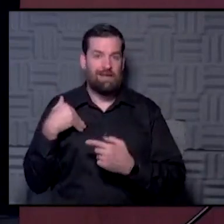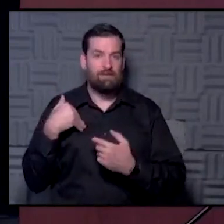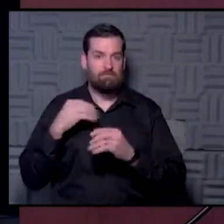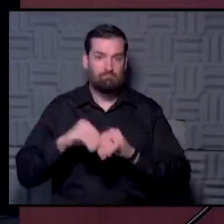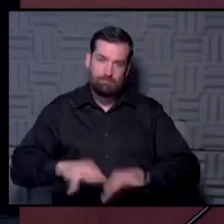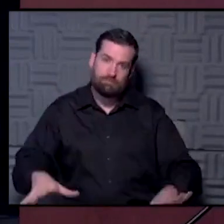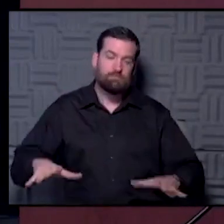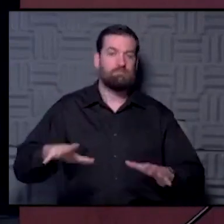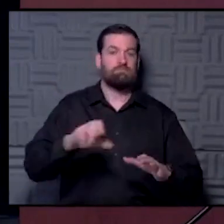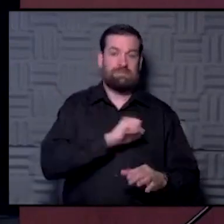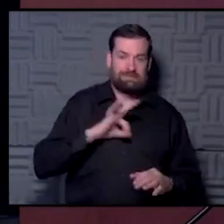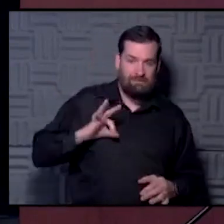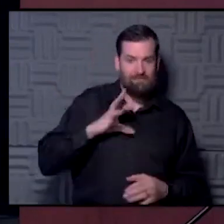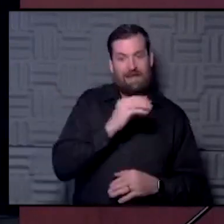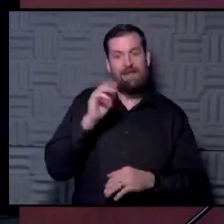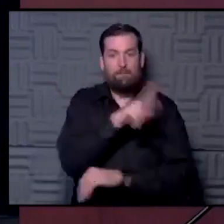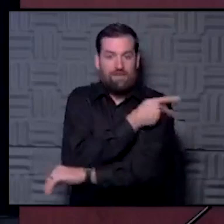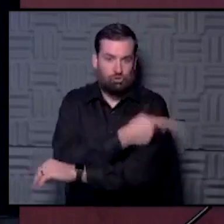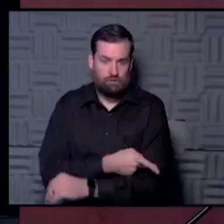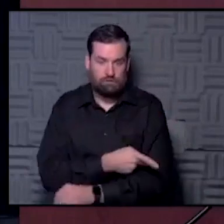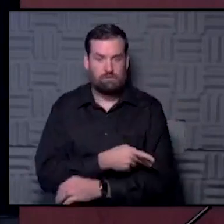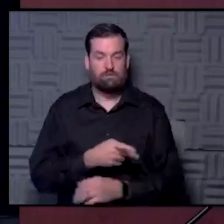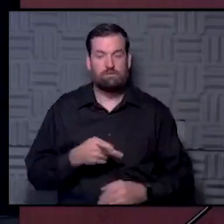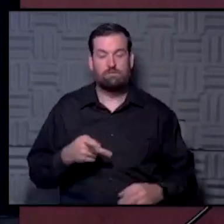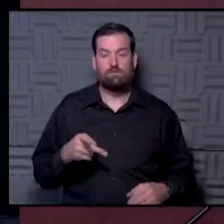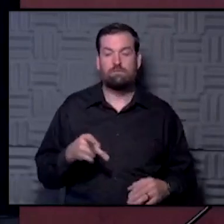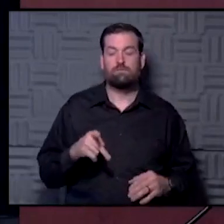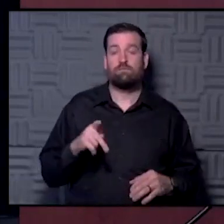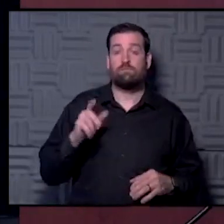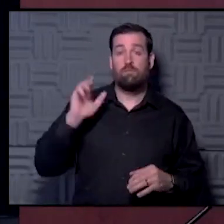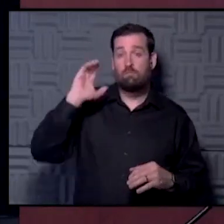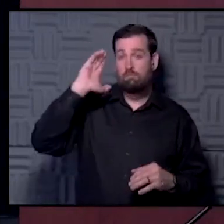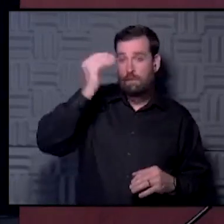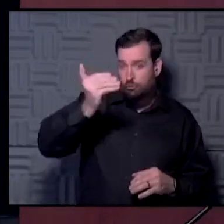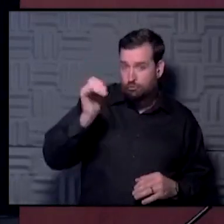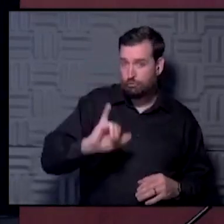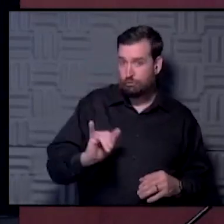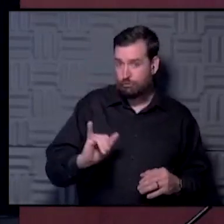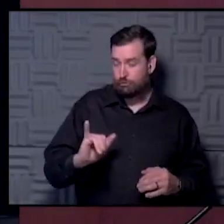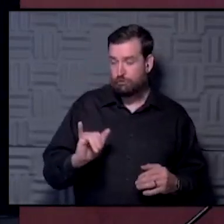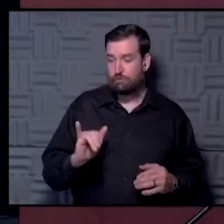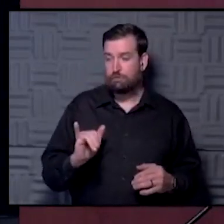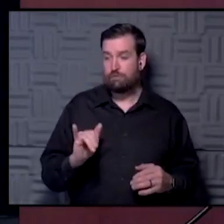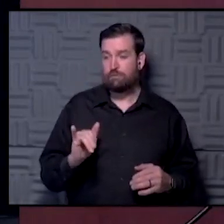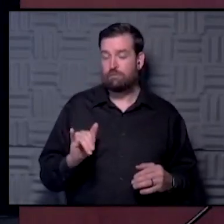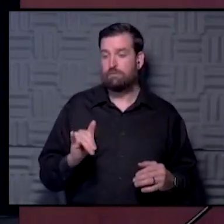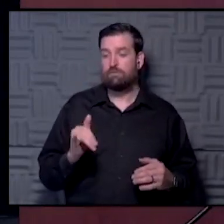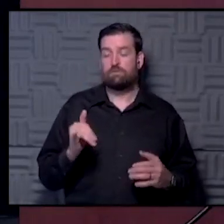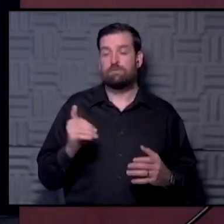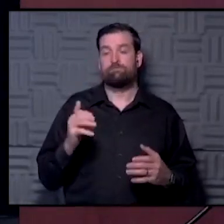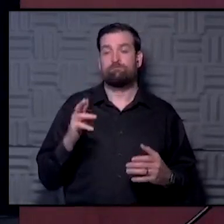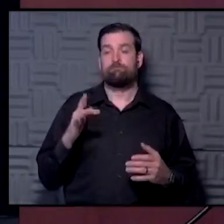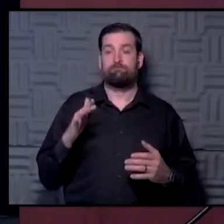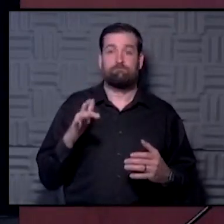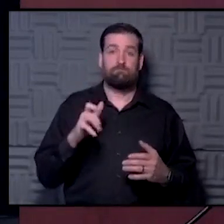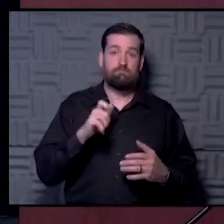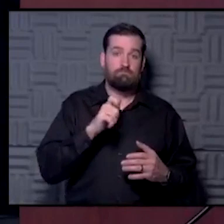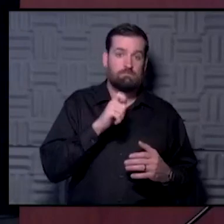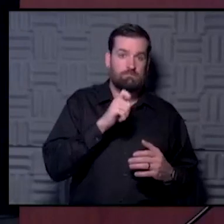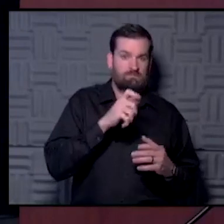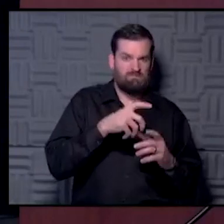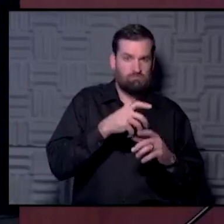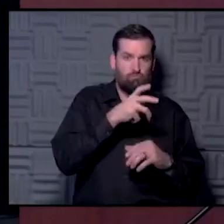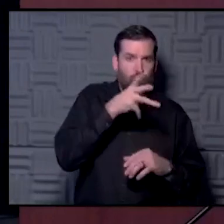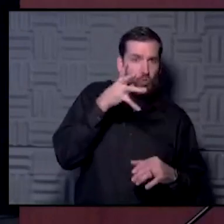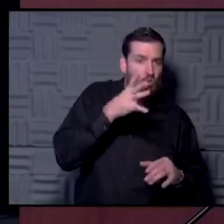and employees. And what it appears, or what appears to be the case in this picture, whether it be the non-metropolitan counties